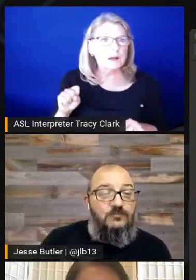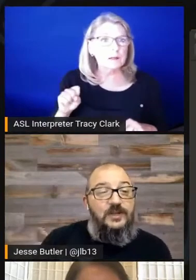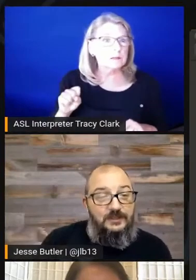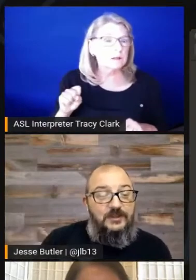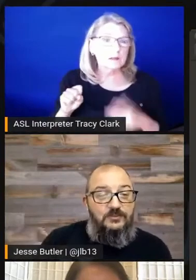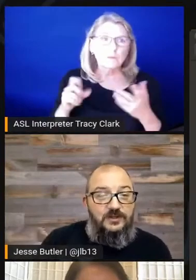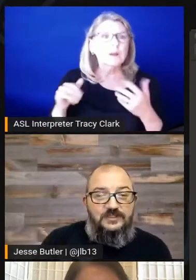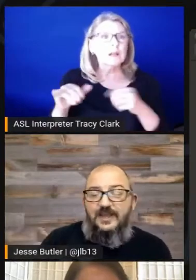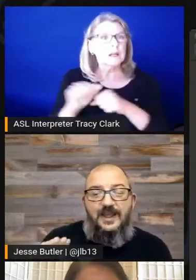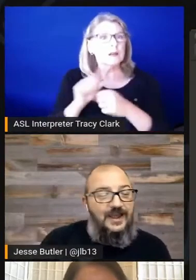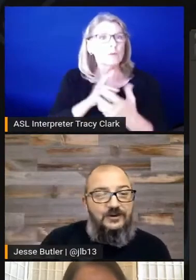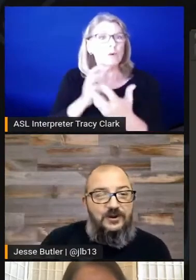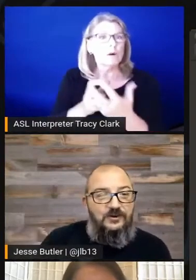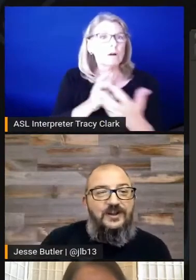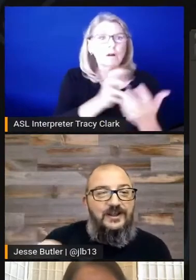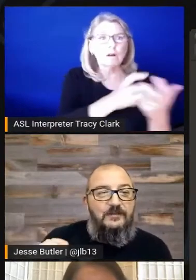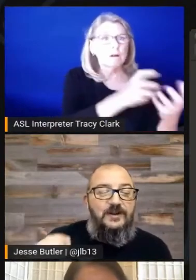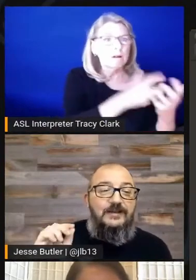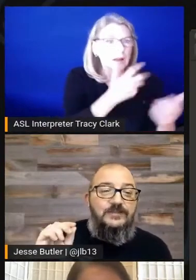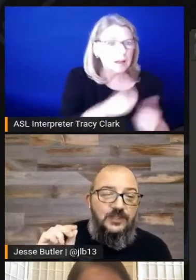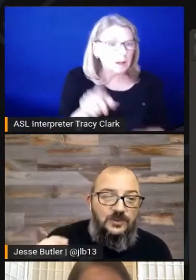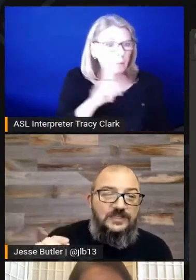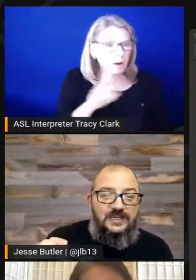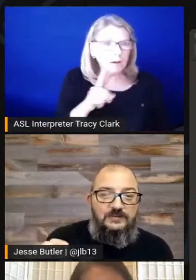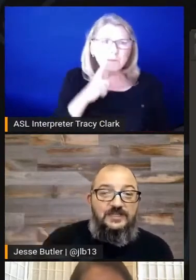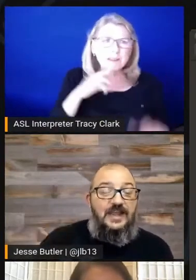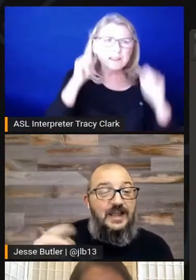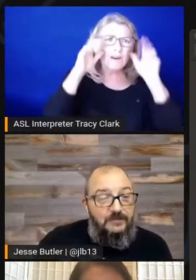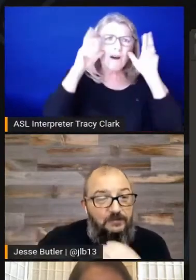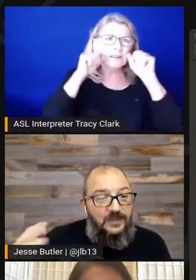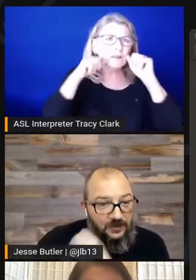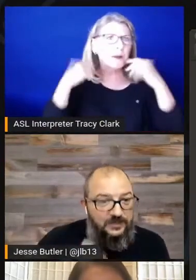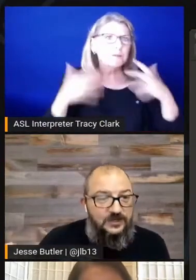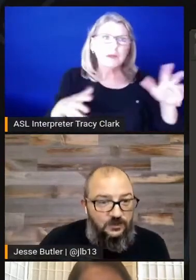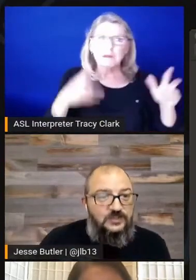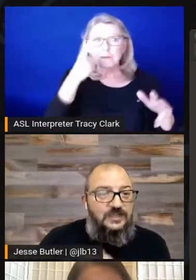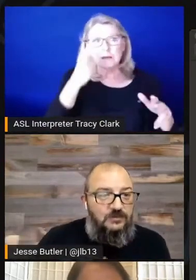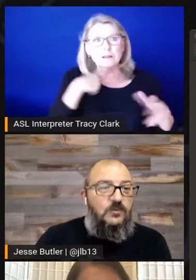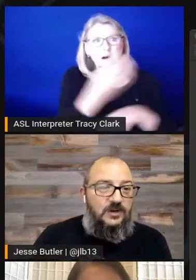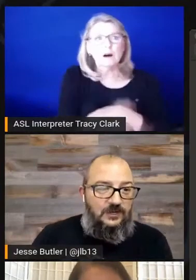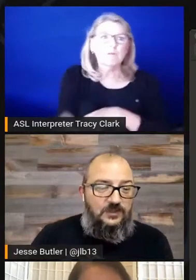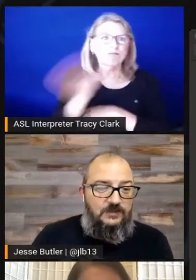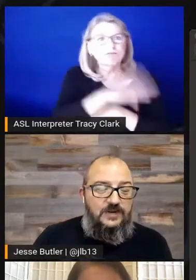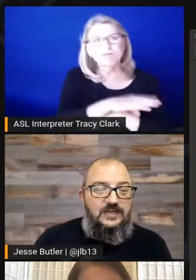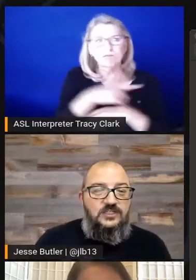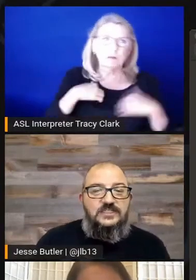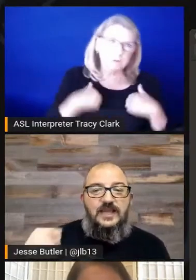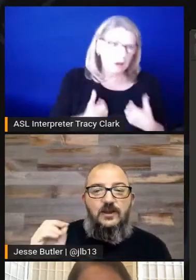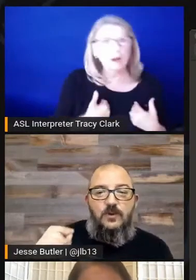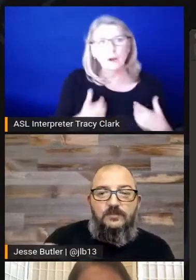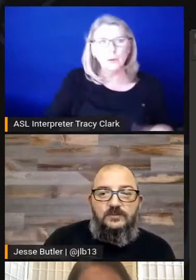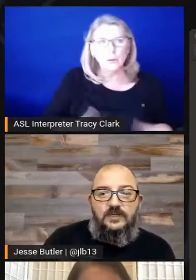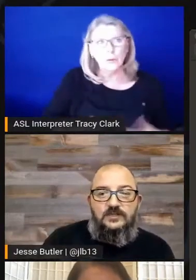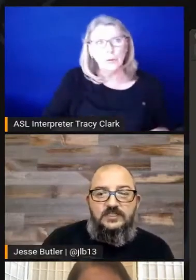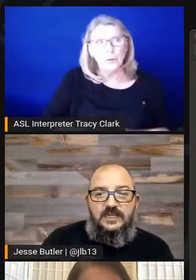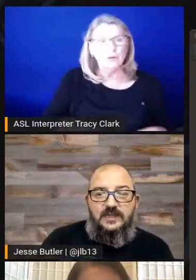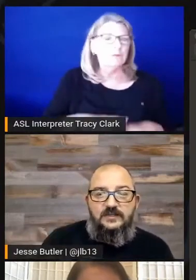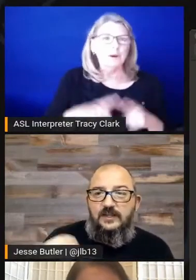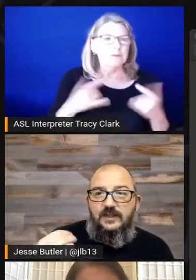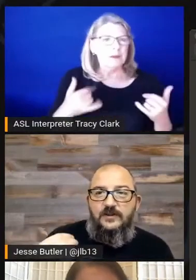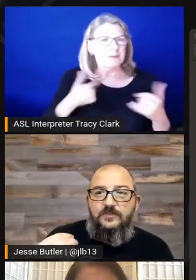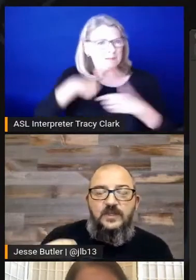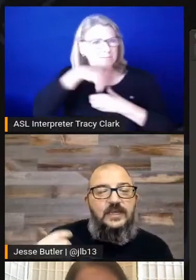just really be thrilled. I don't know, but I'm so excited about that. And I've been playing with it. Of course, I've been working with it, but I want people to